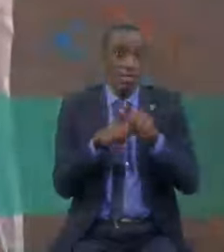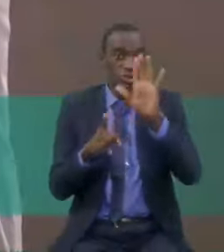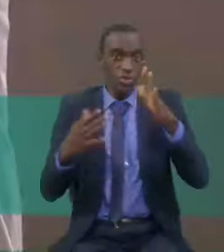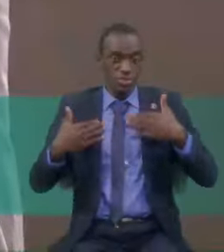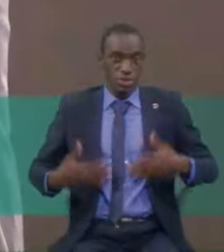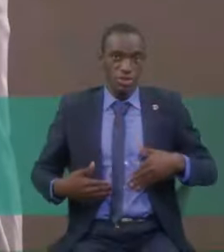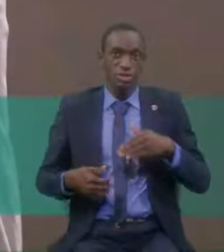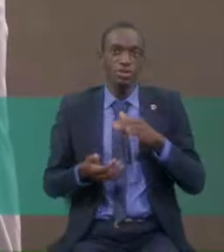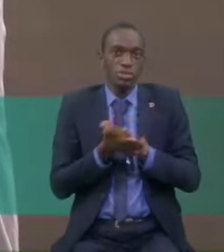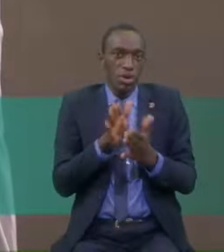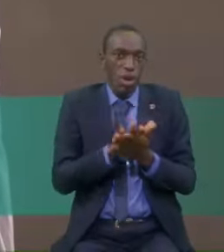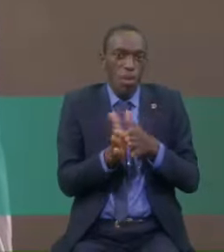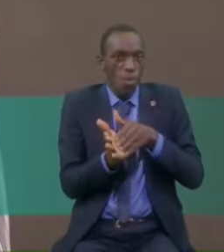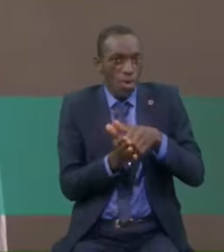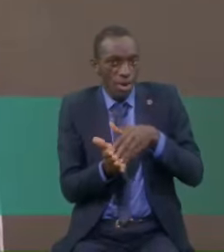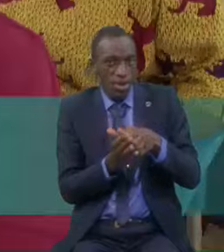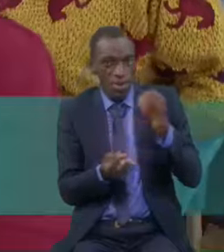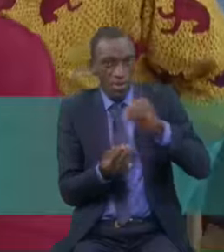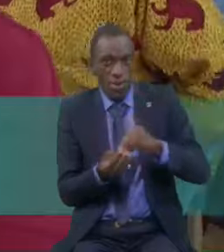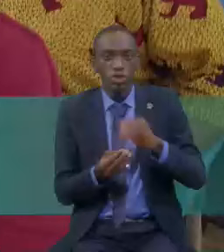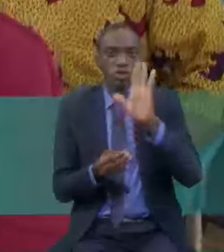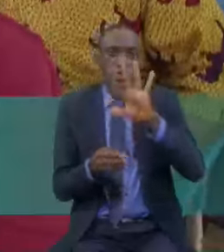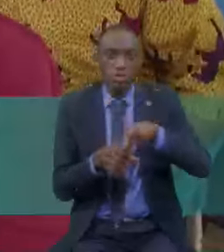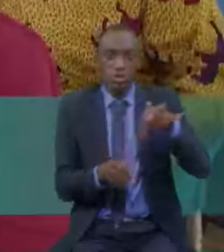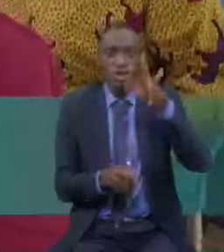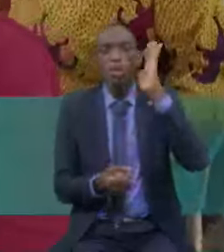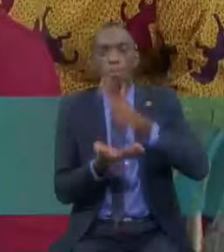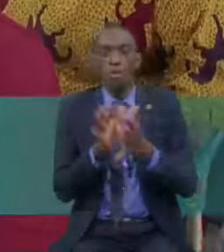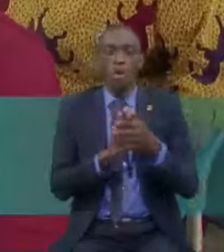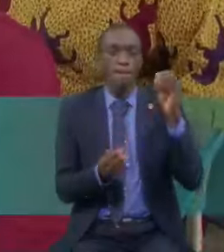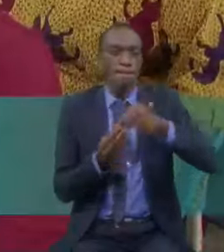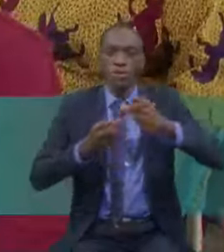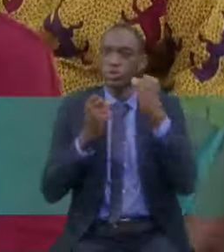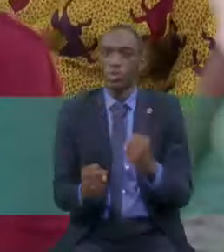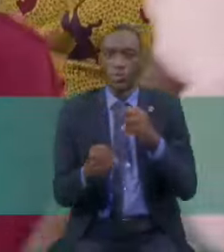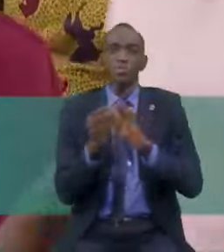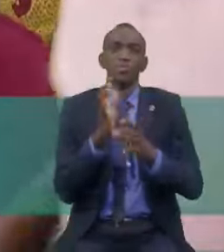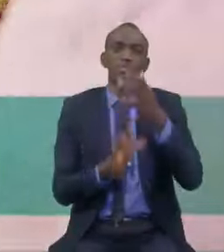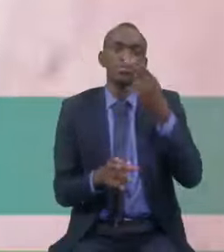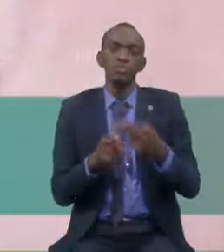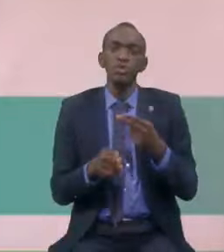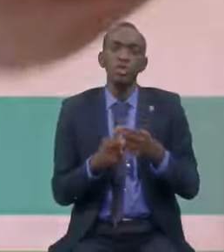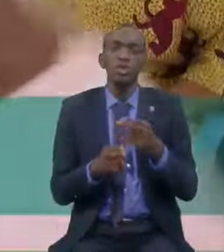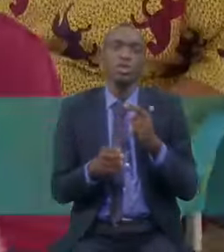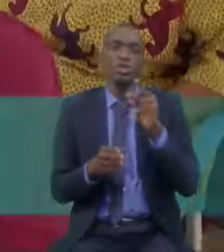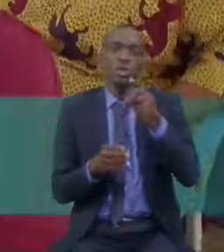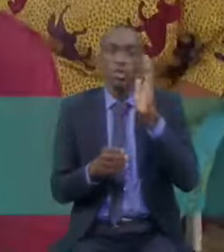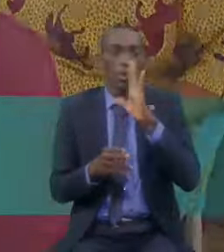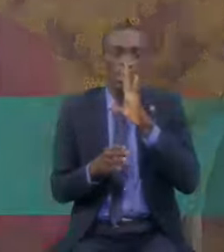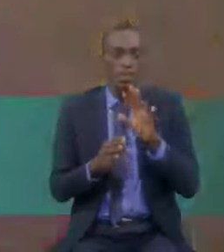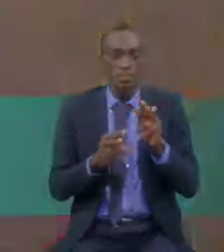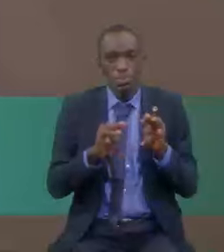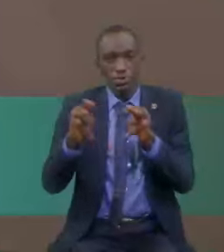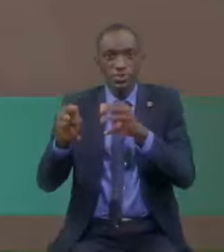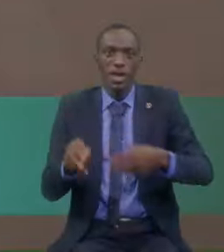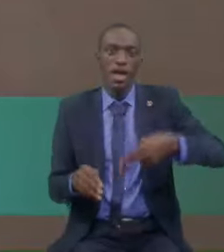your spirit will be getting stronger. Yeah. Will be moving higher. And the power and the vision and